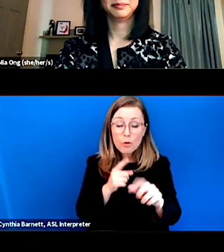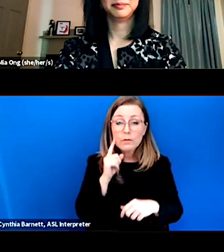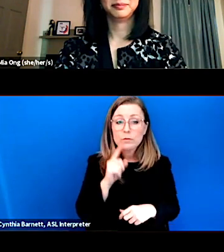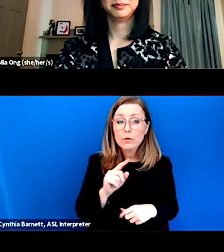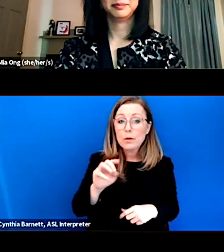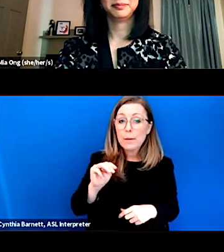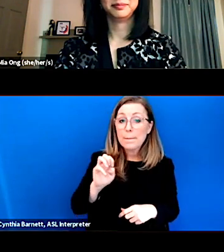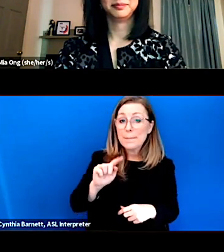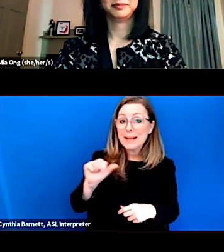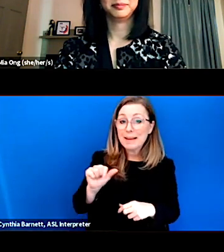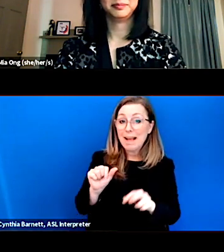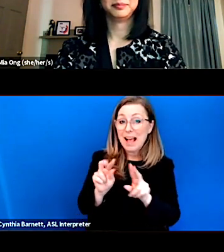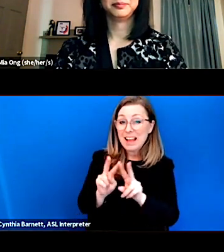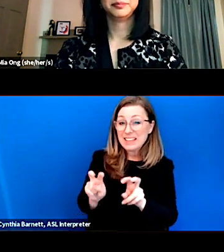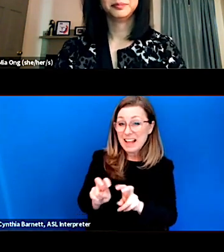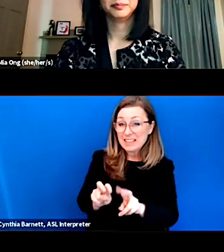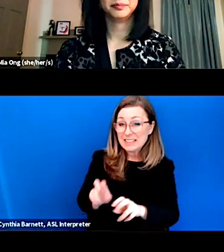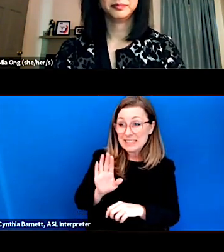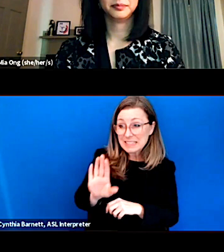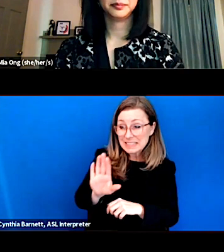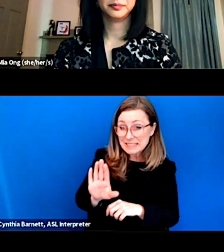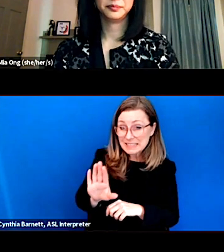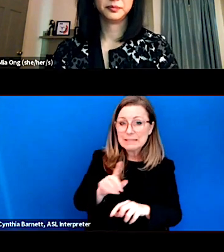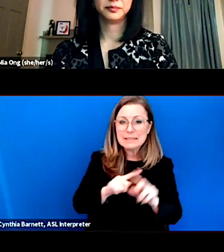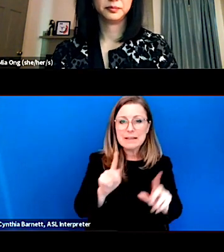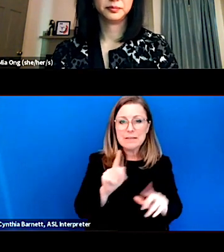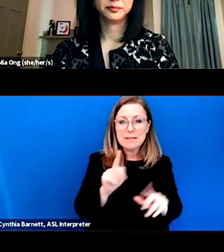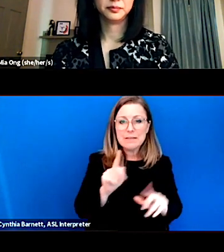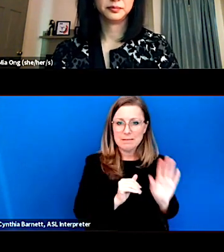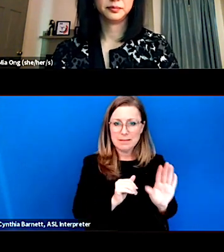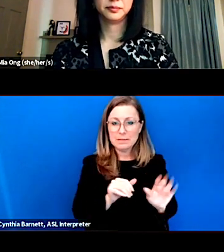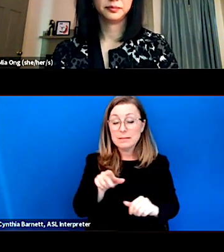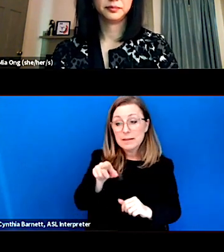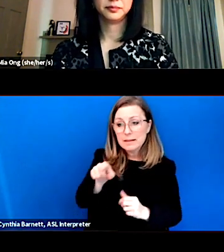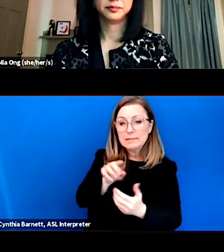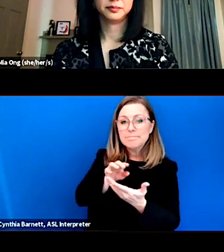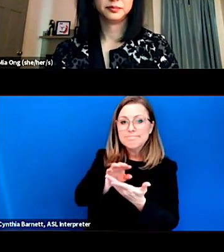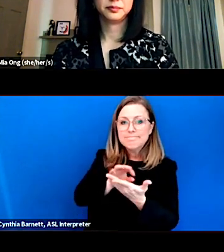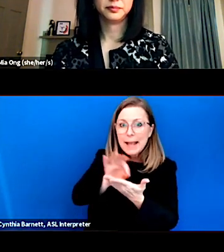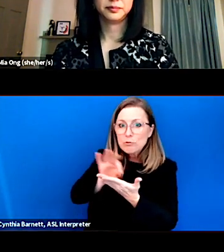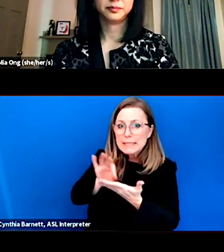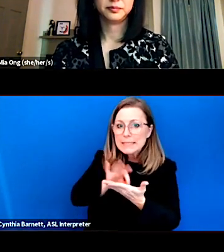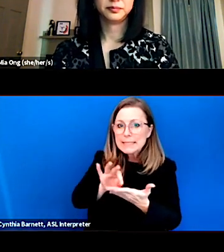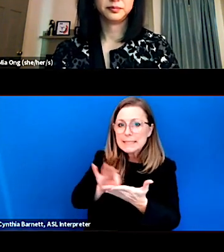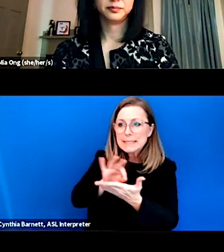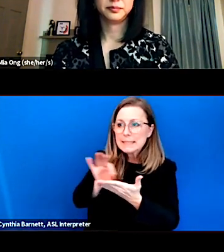want to quantify, and in the other, you want to develop themes that